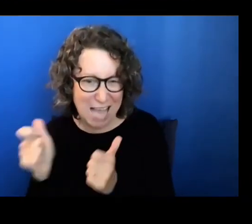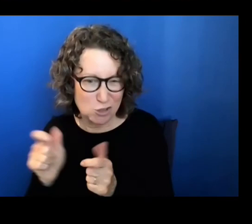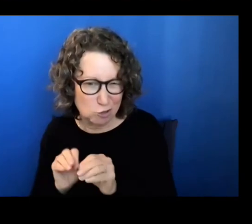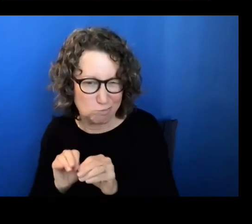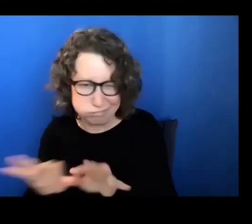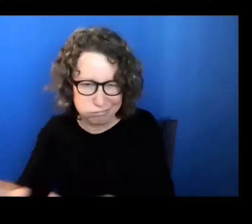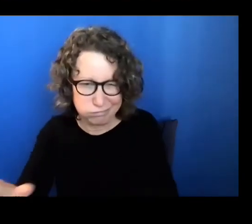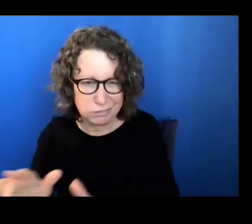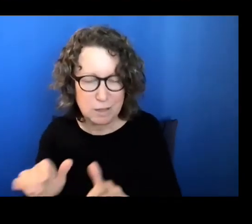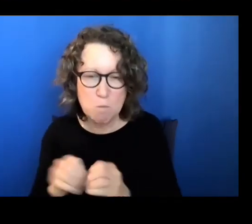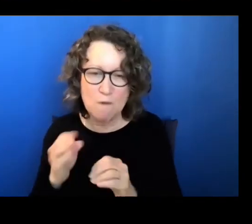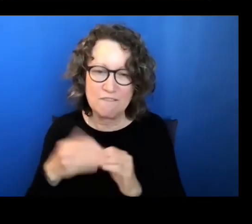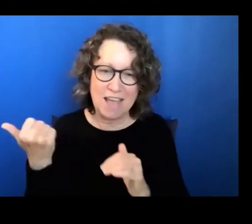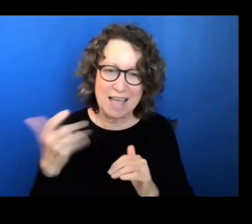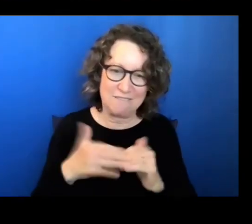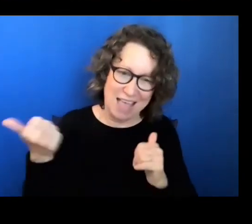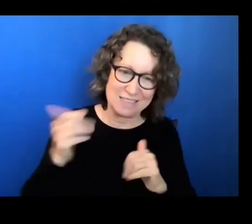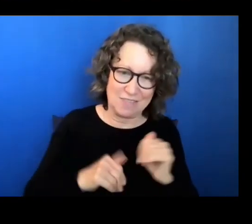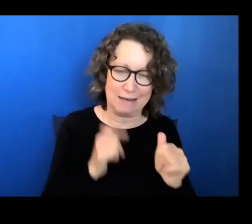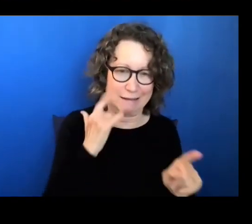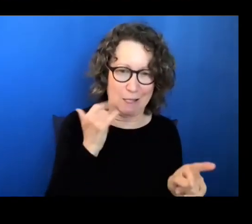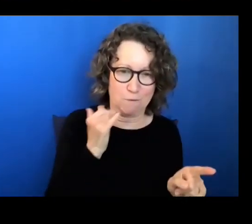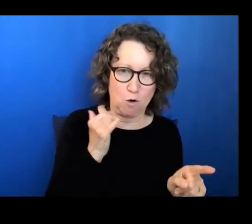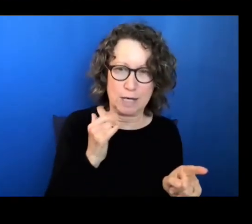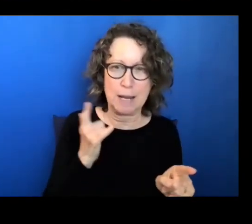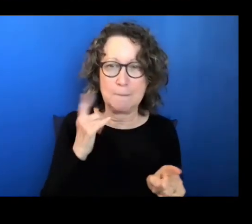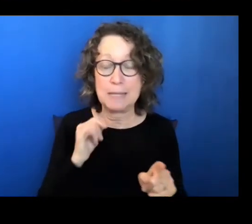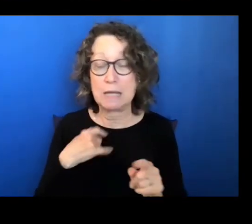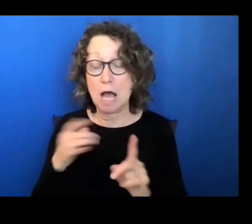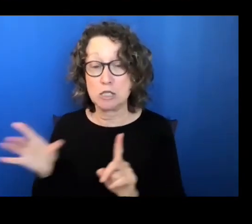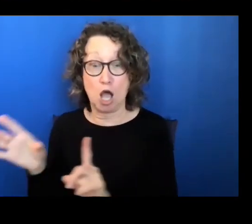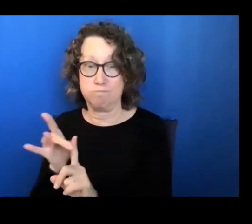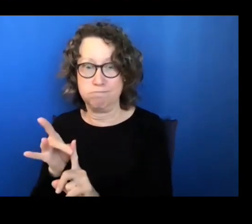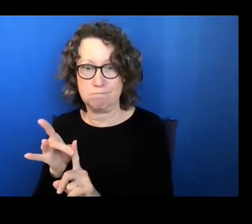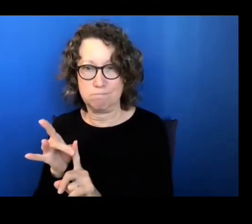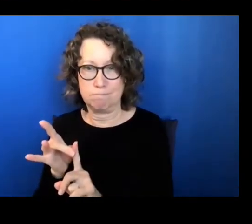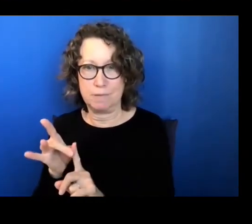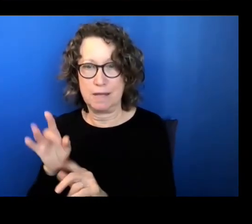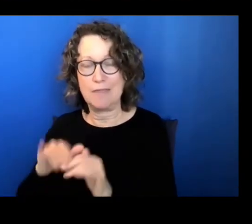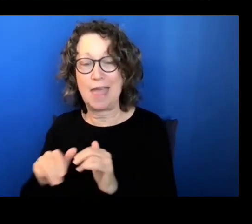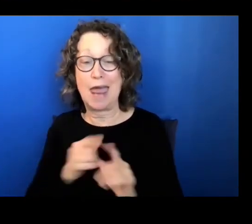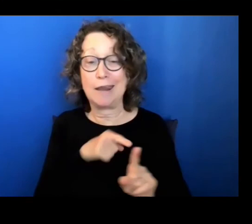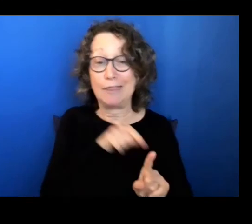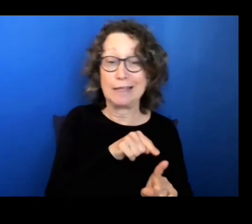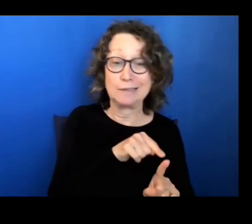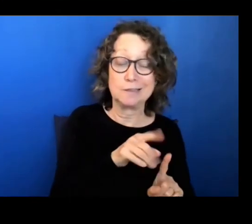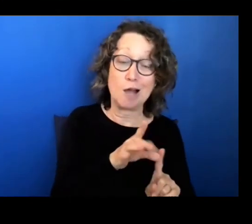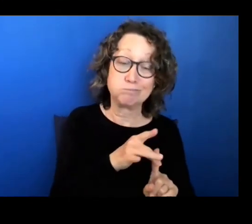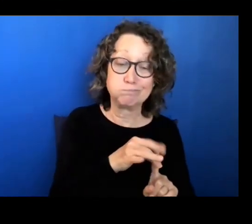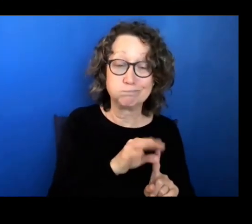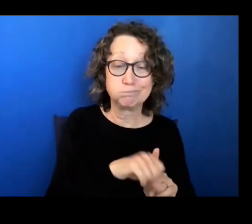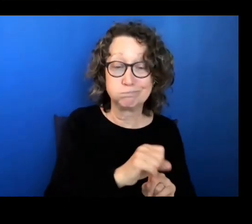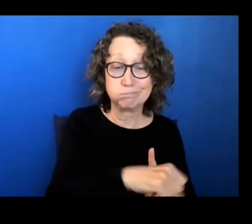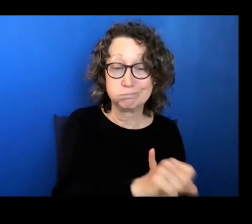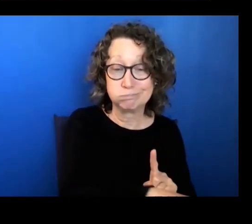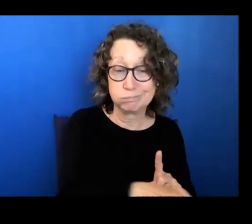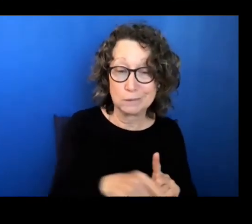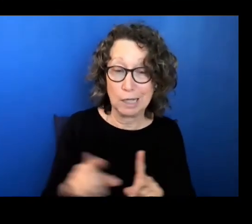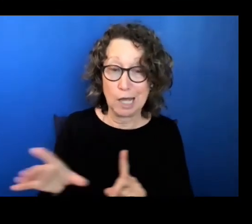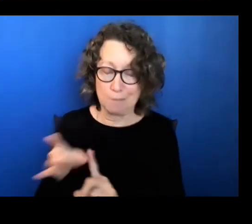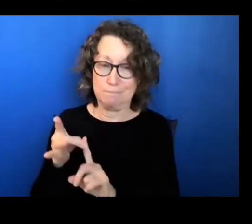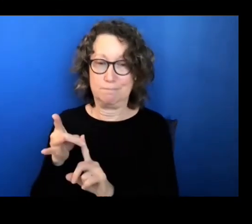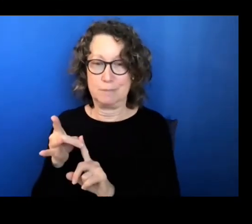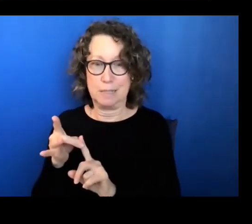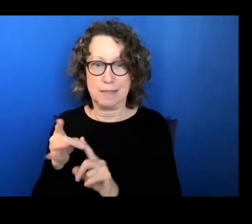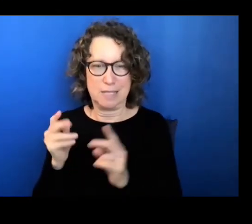spread quicker. So it goes, because it infects somebody sooner than the garden variety type virus, it's